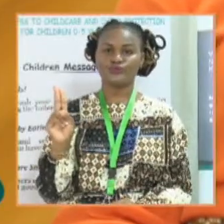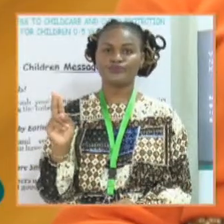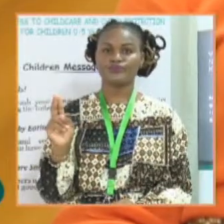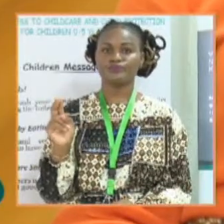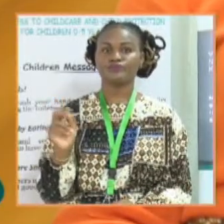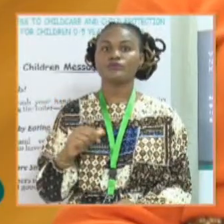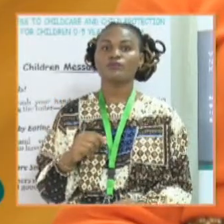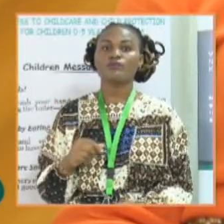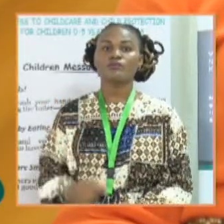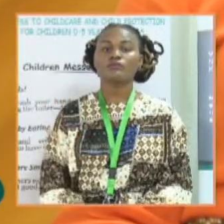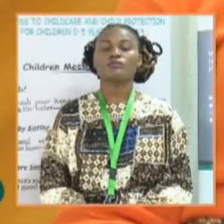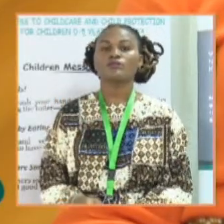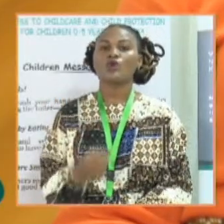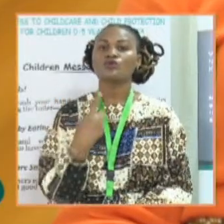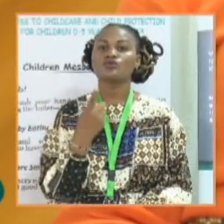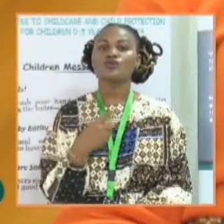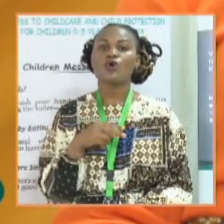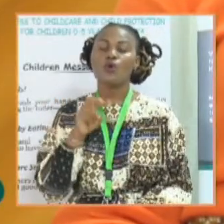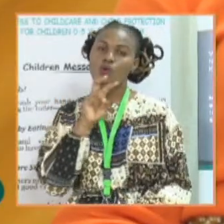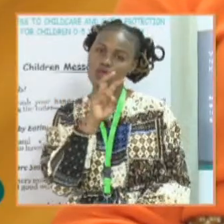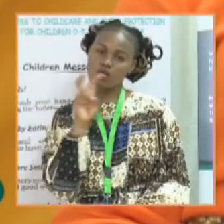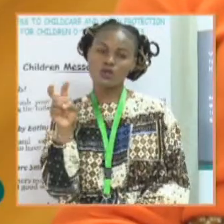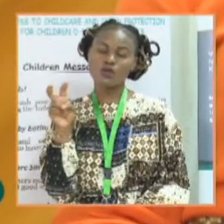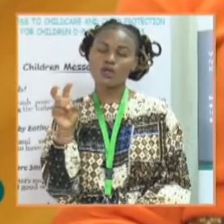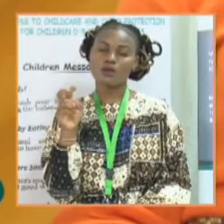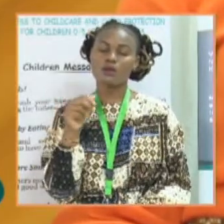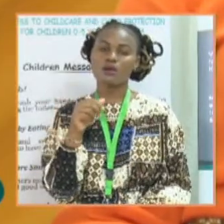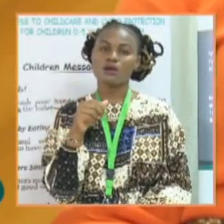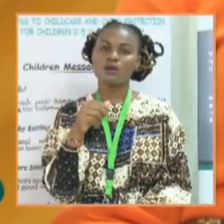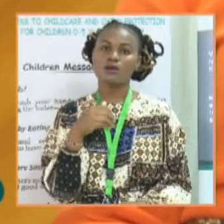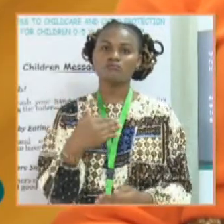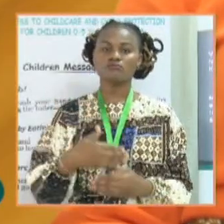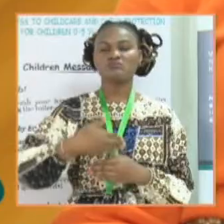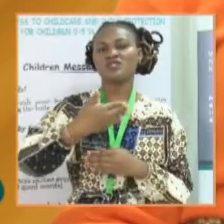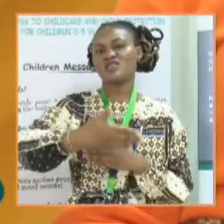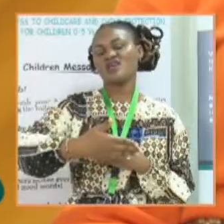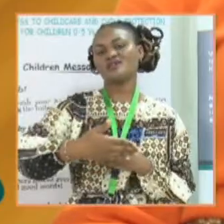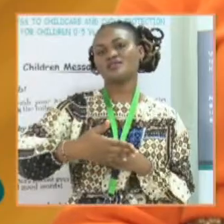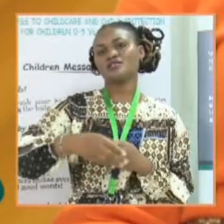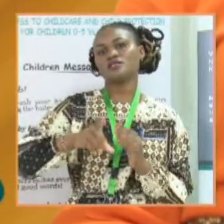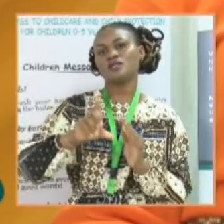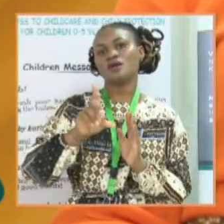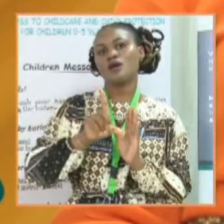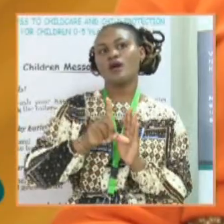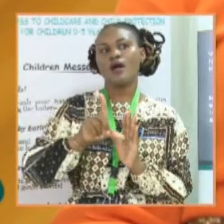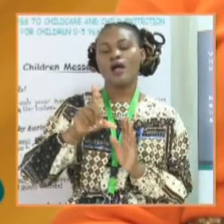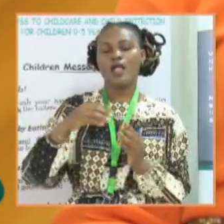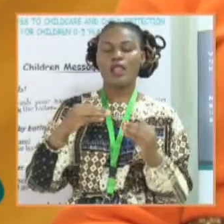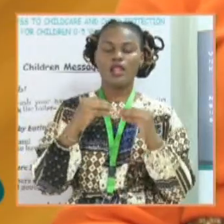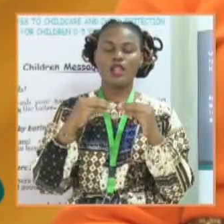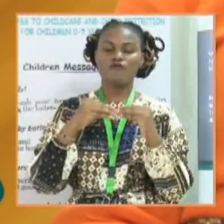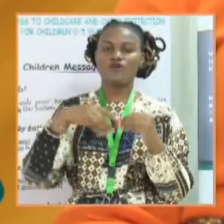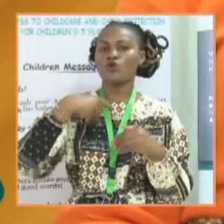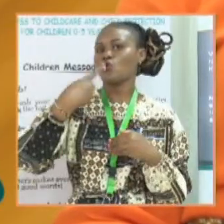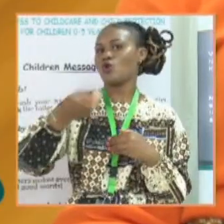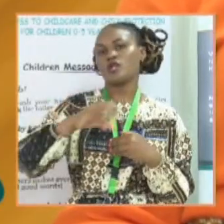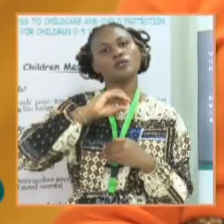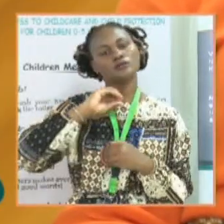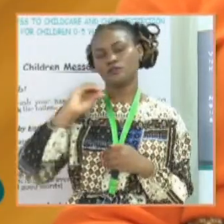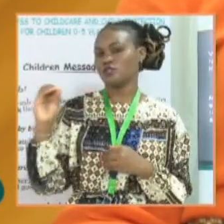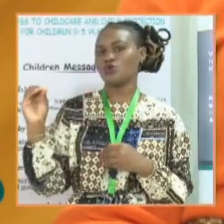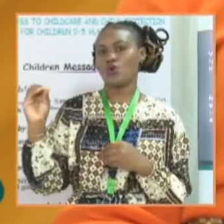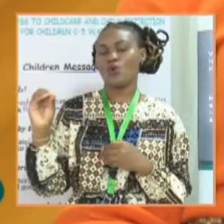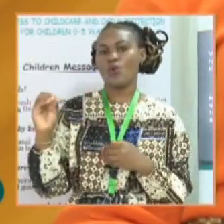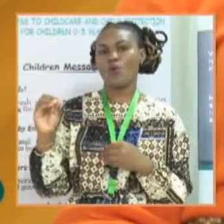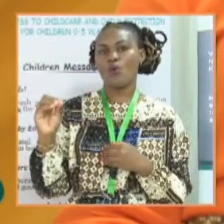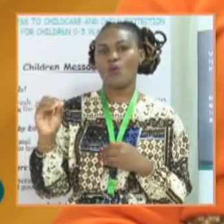did not go to the next level of trying to understand children's development, because for you to